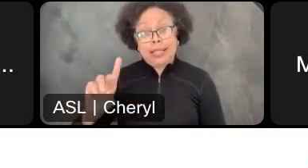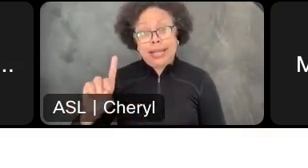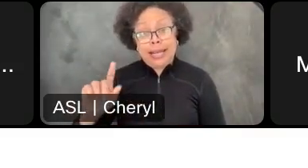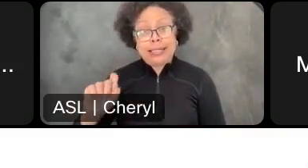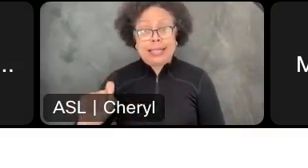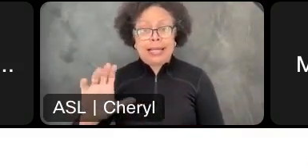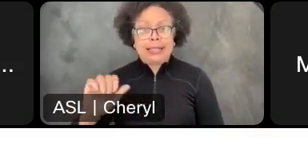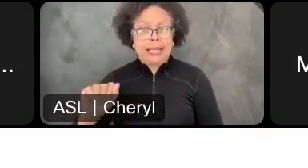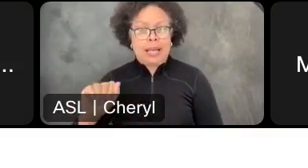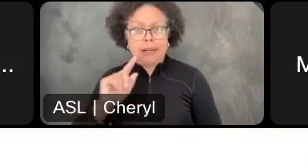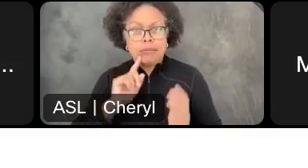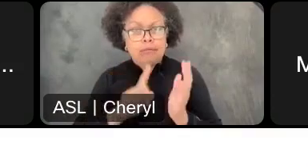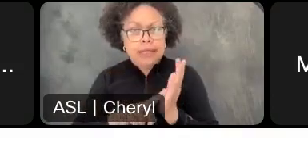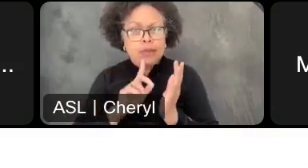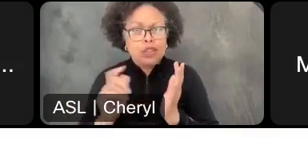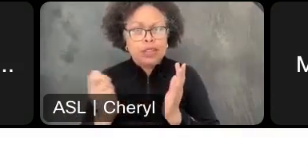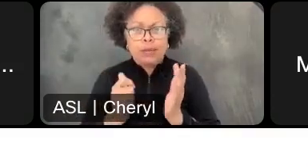native-land.ca.